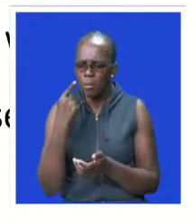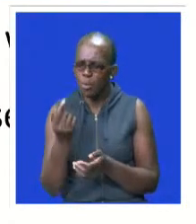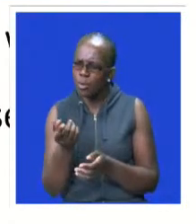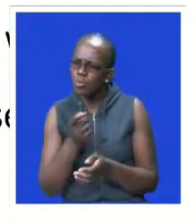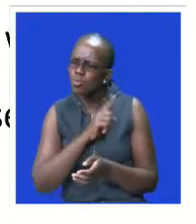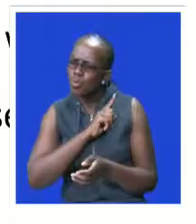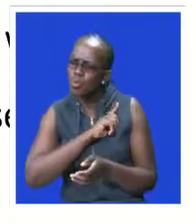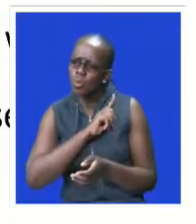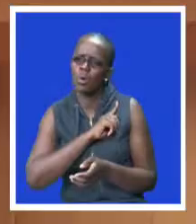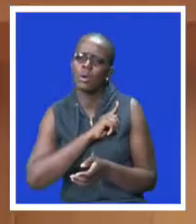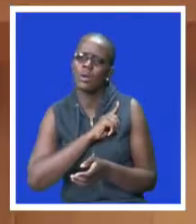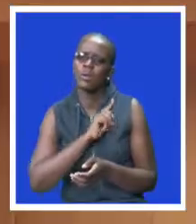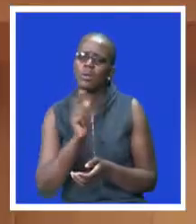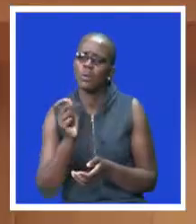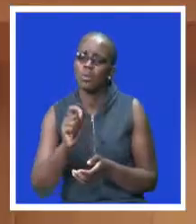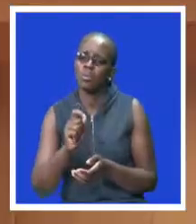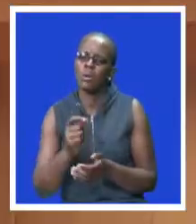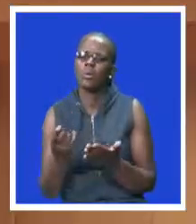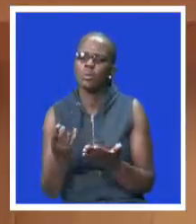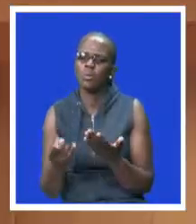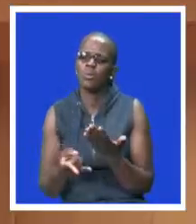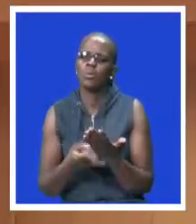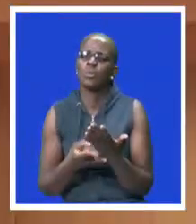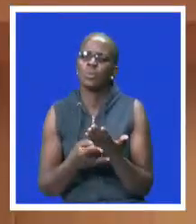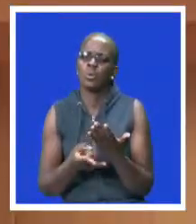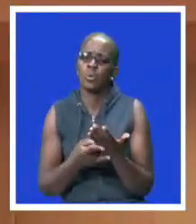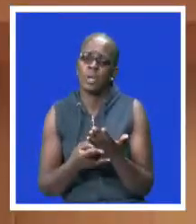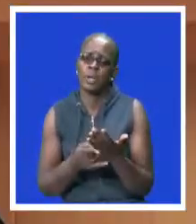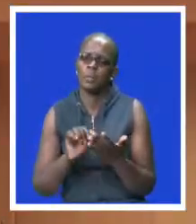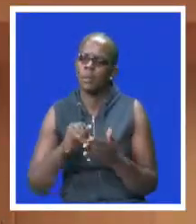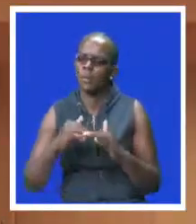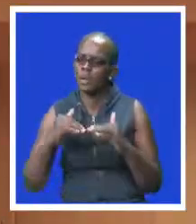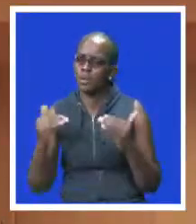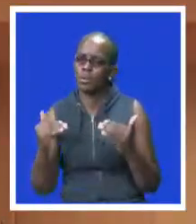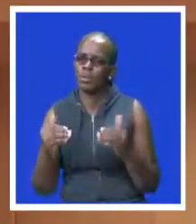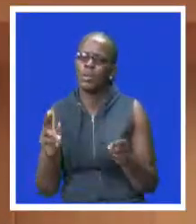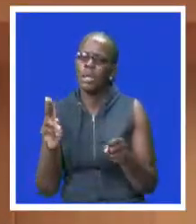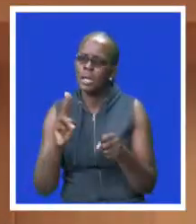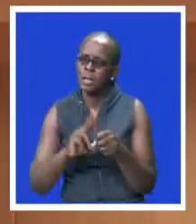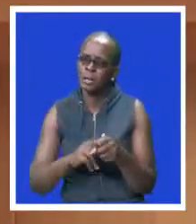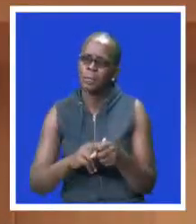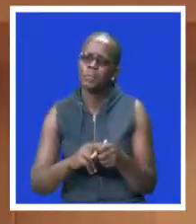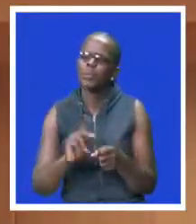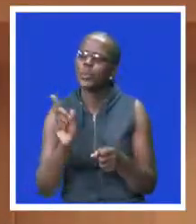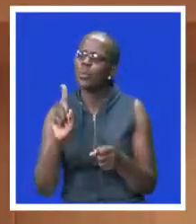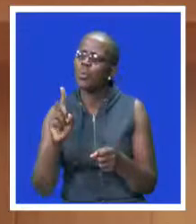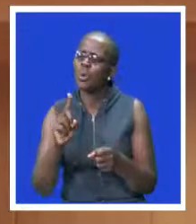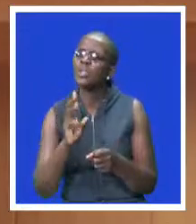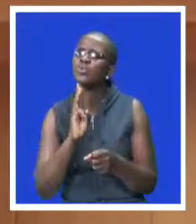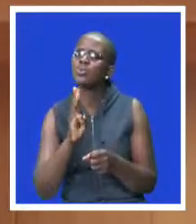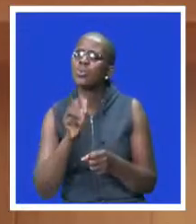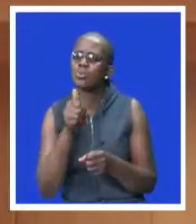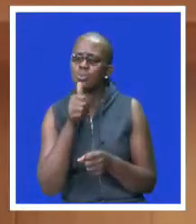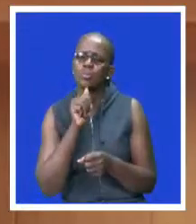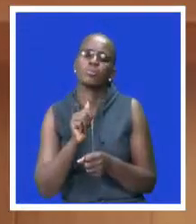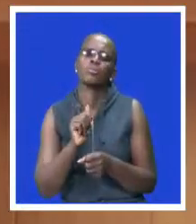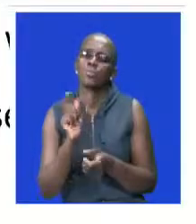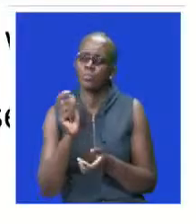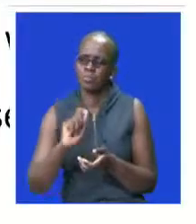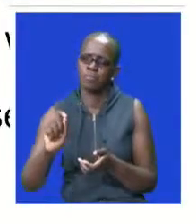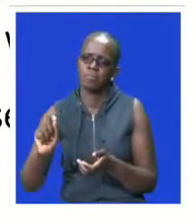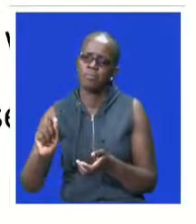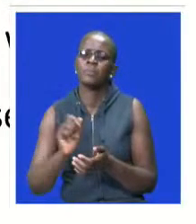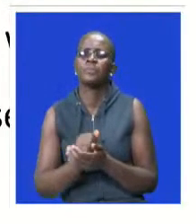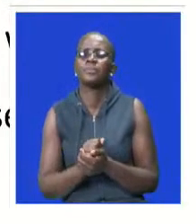purpose. This is going to inform your style of writing. How are you going to express yourself? What kind of register are you going to use? All right. So the answer to